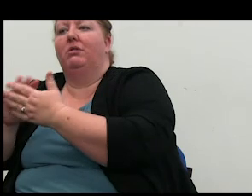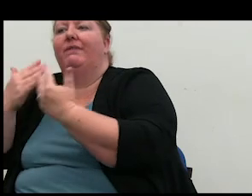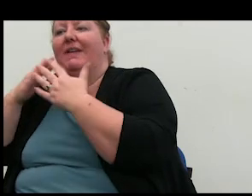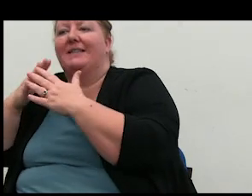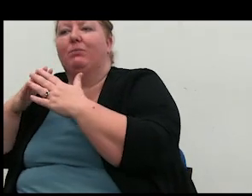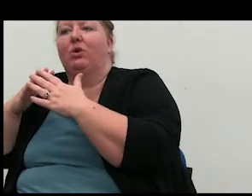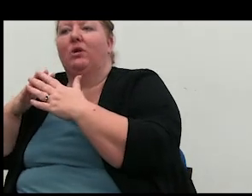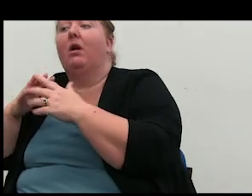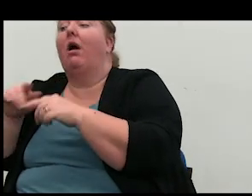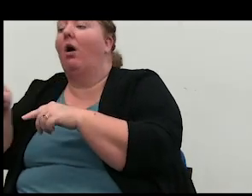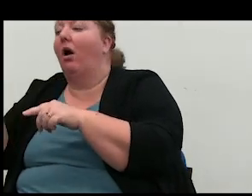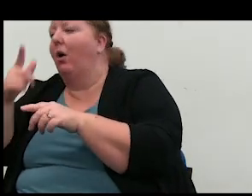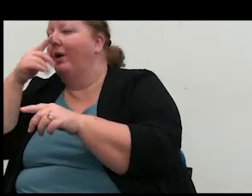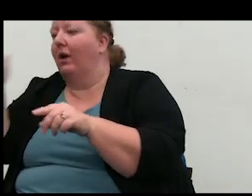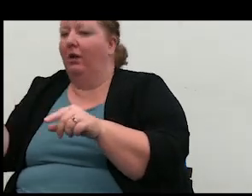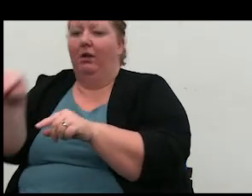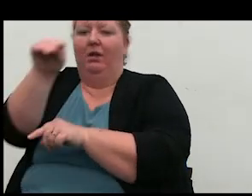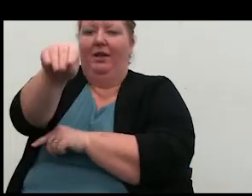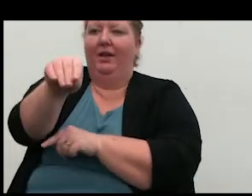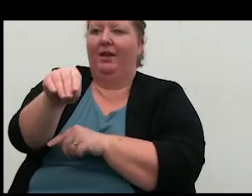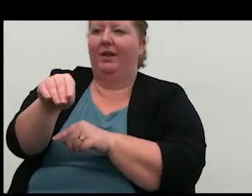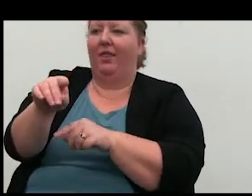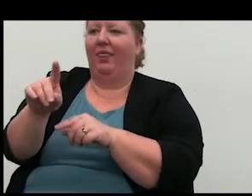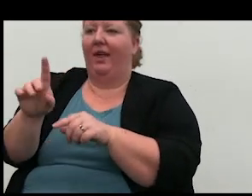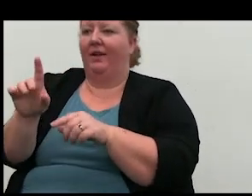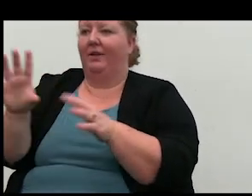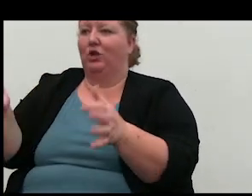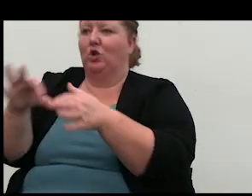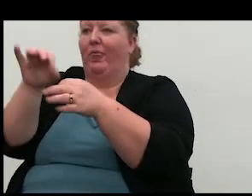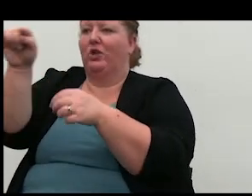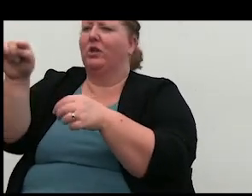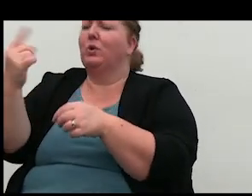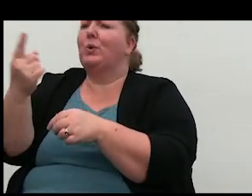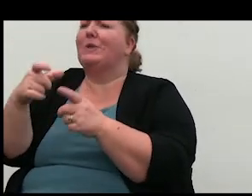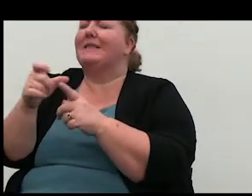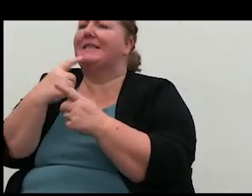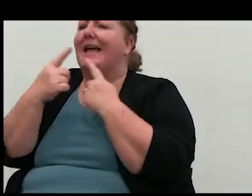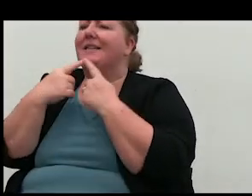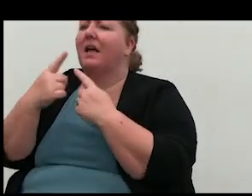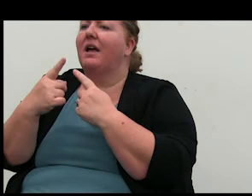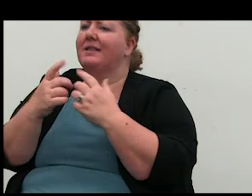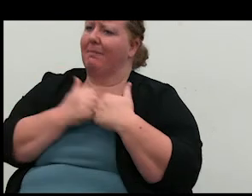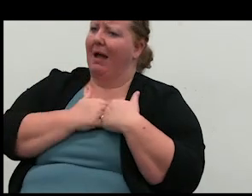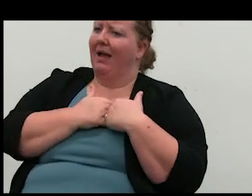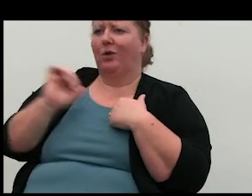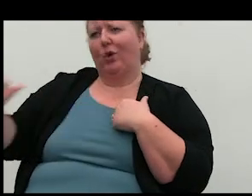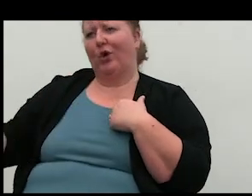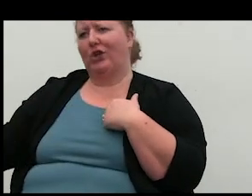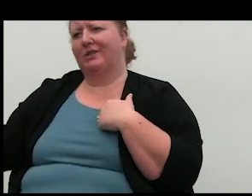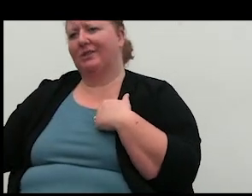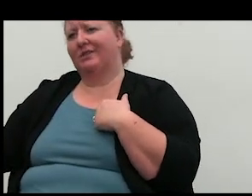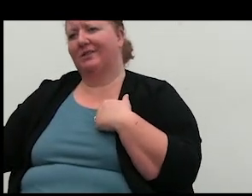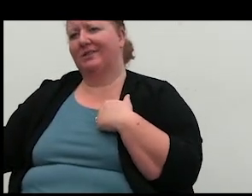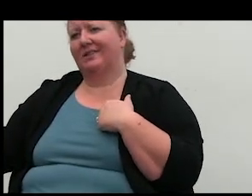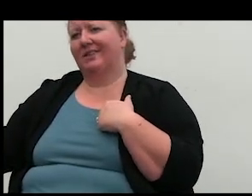we can slot her in and join the dots. So whose data is that? Is that my friend's data or my